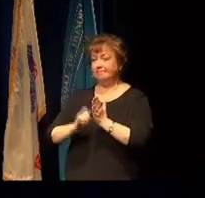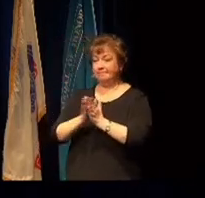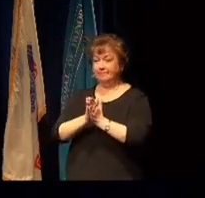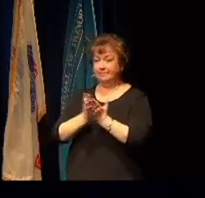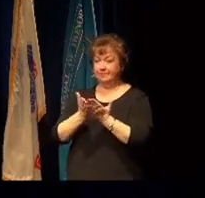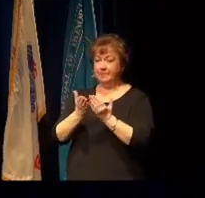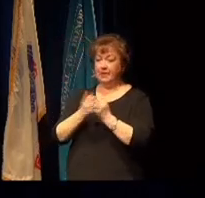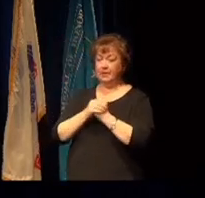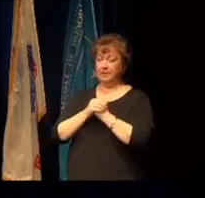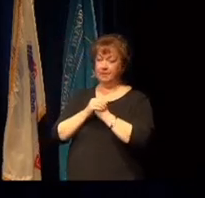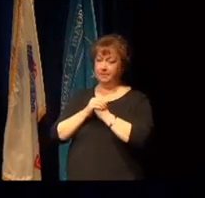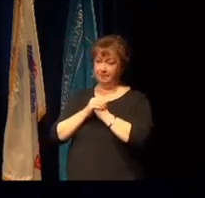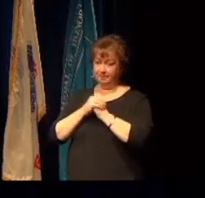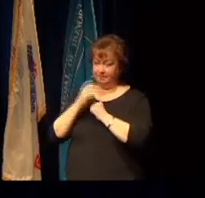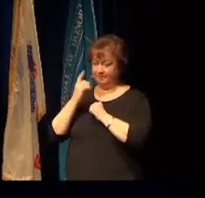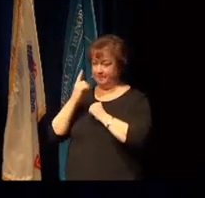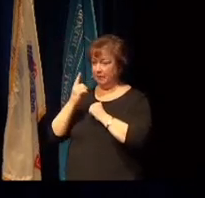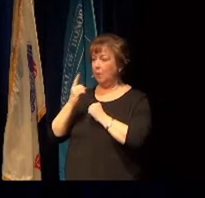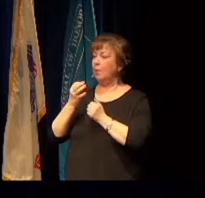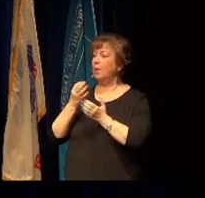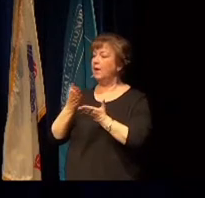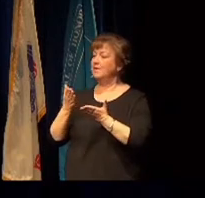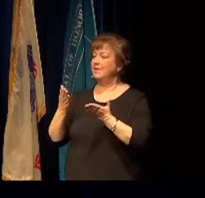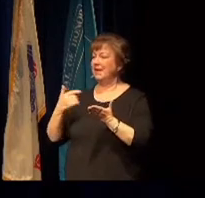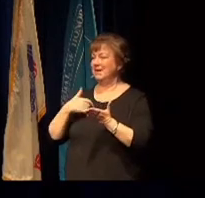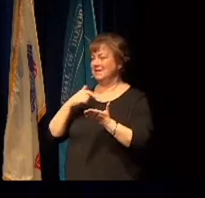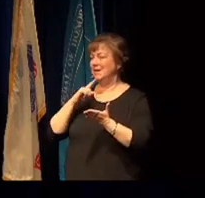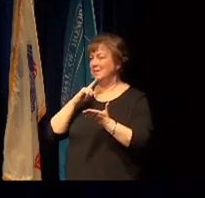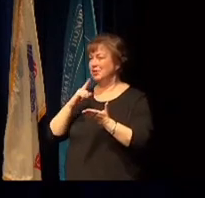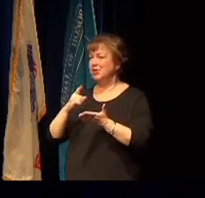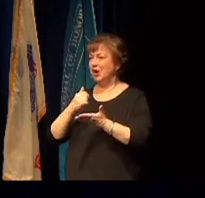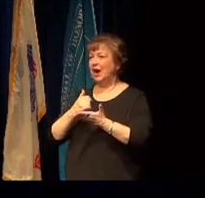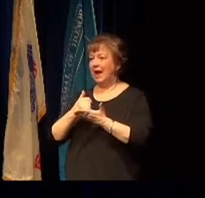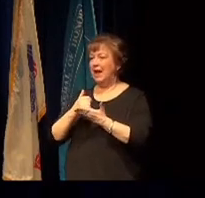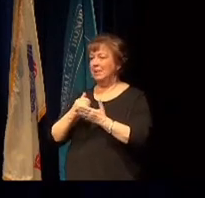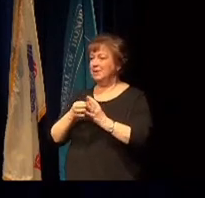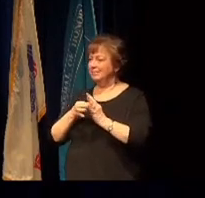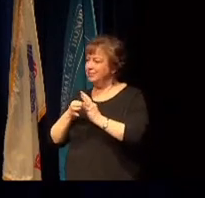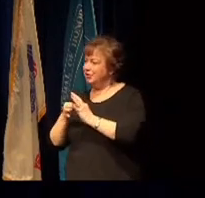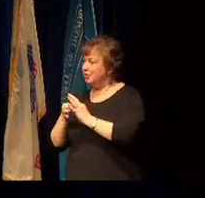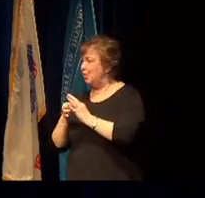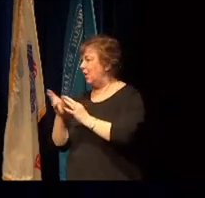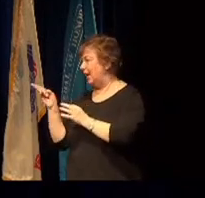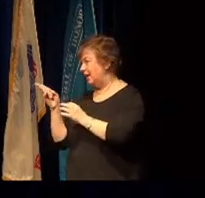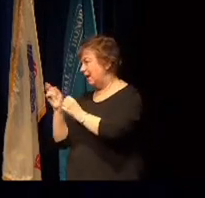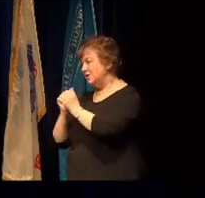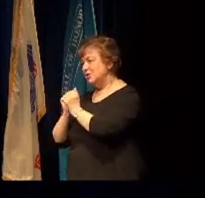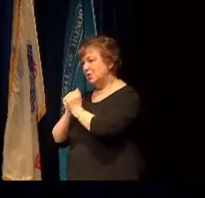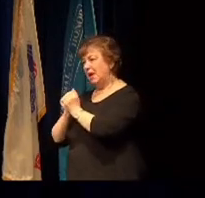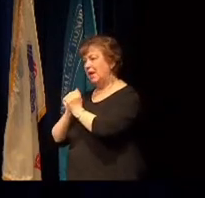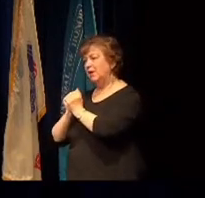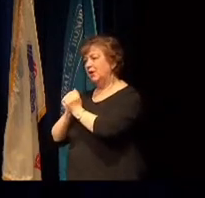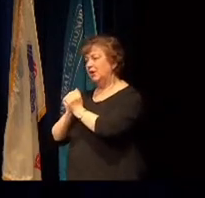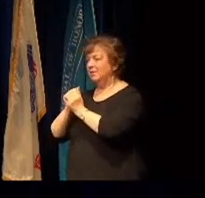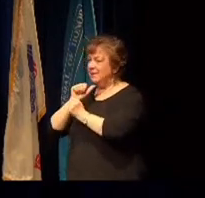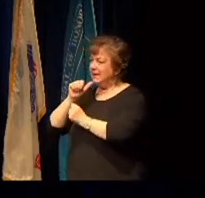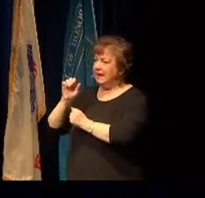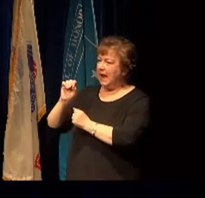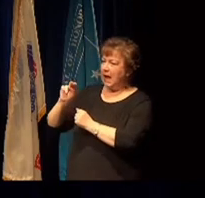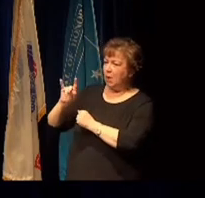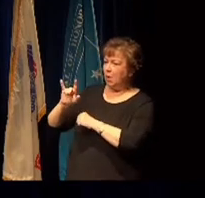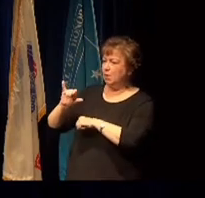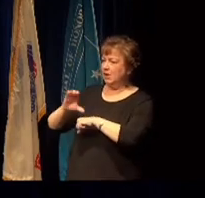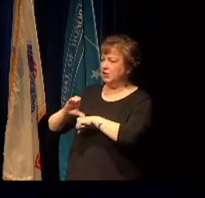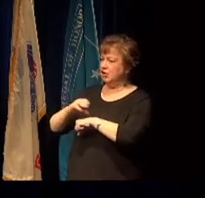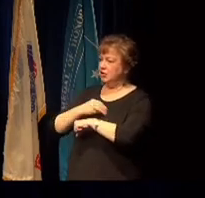One of the things I'm sure that helped join the two of us together, not just being a church member, but I'm